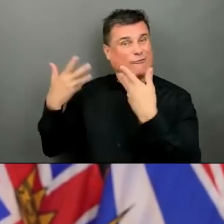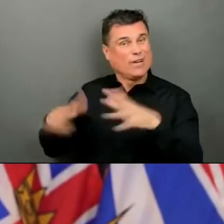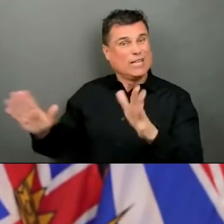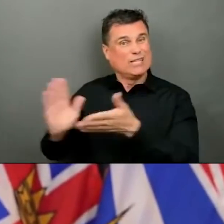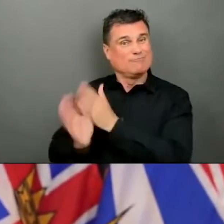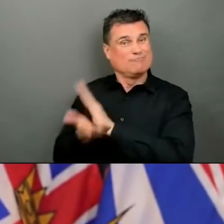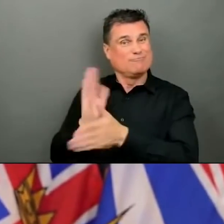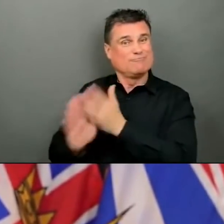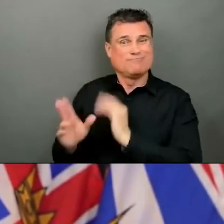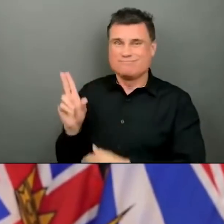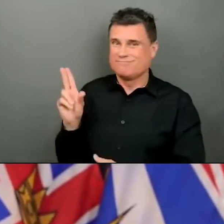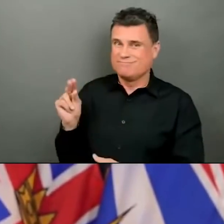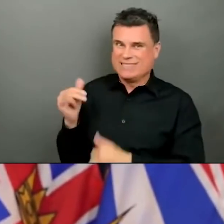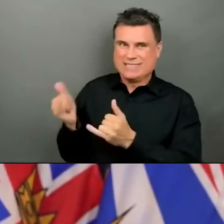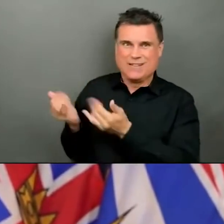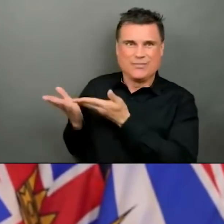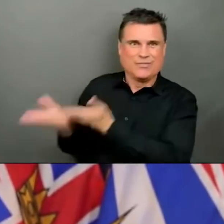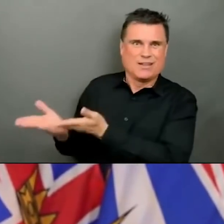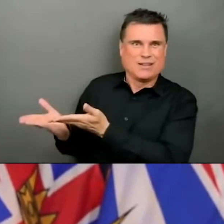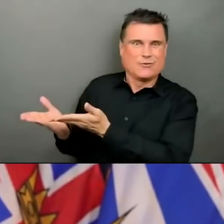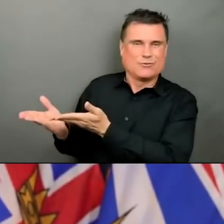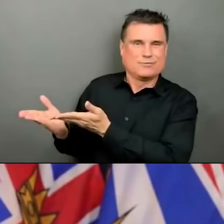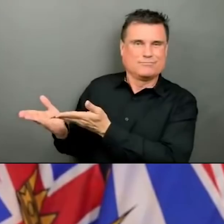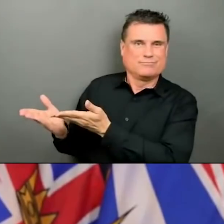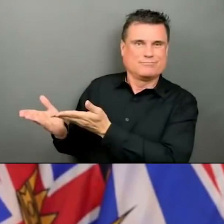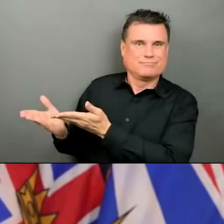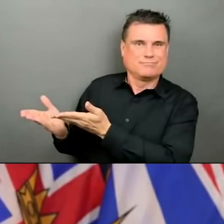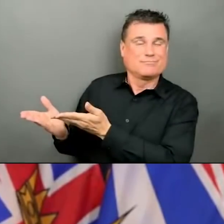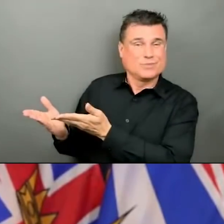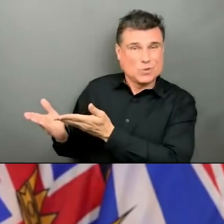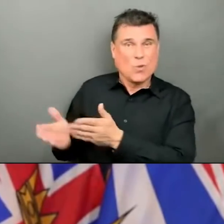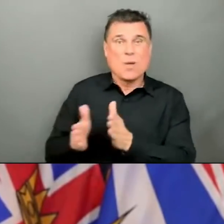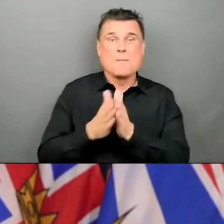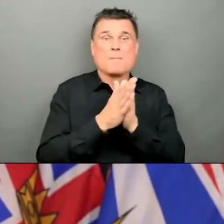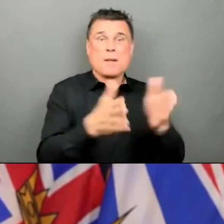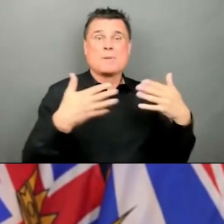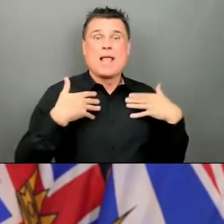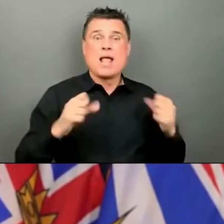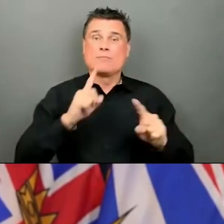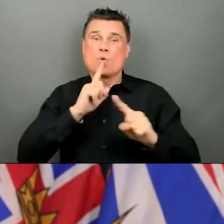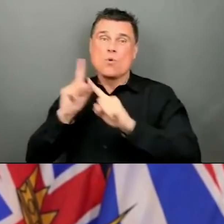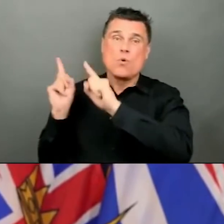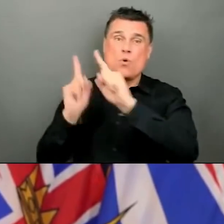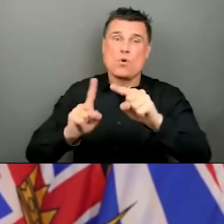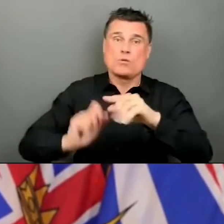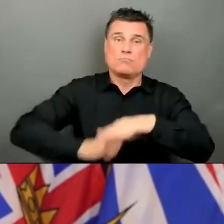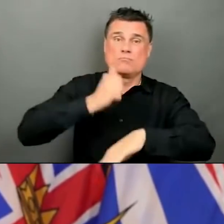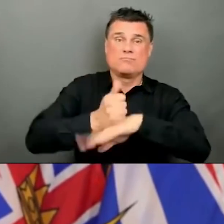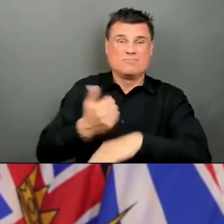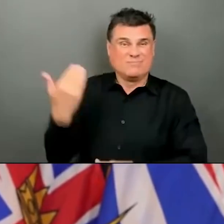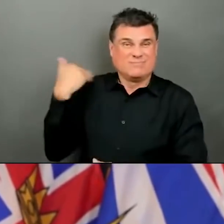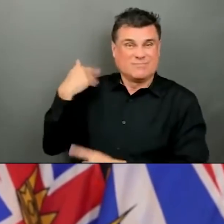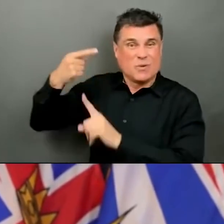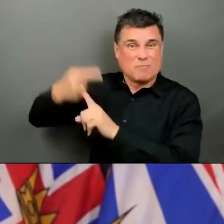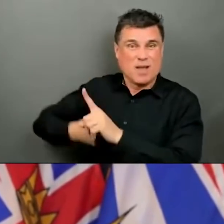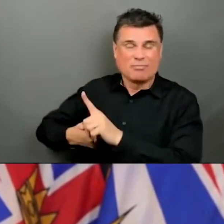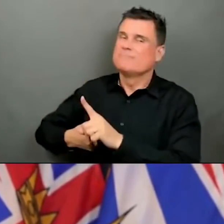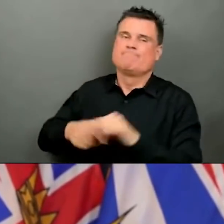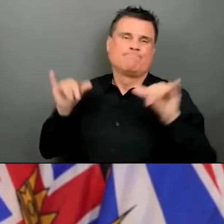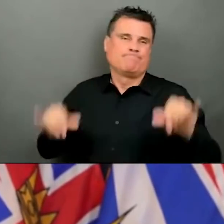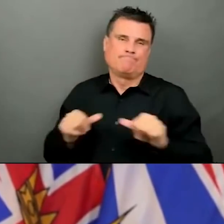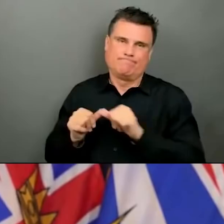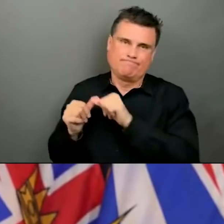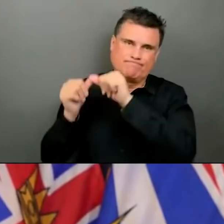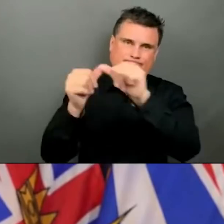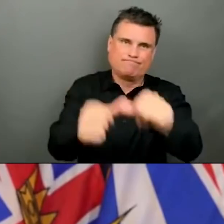taking effect throughout the week, and our commitment to each other is what's really important here. We all have to recognize we have a role